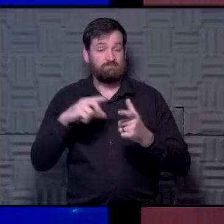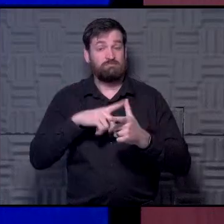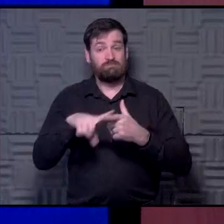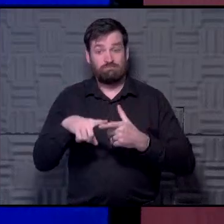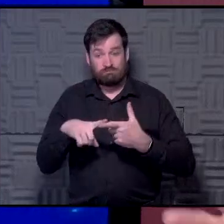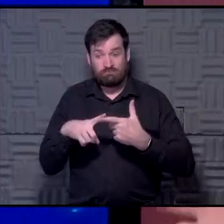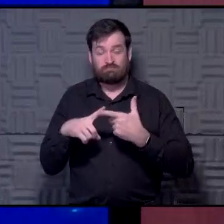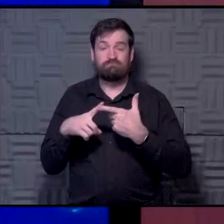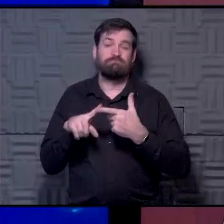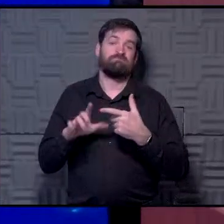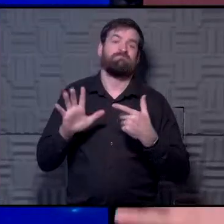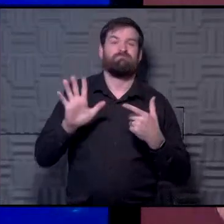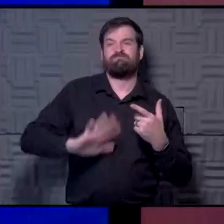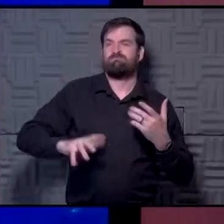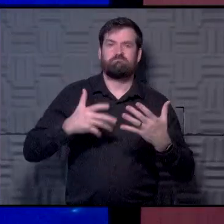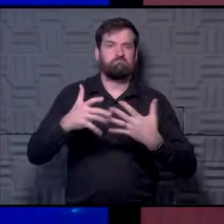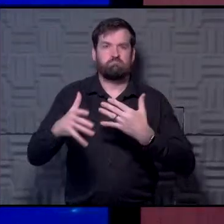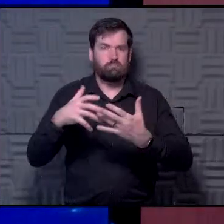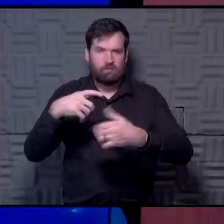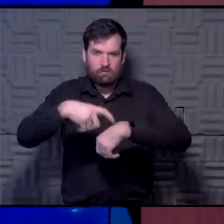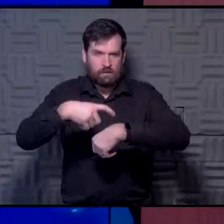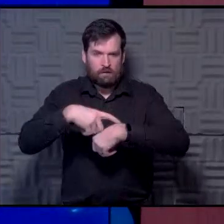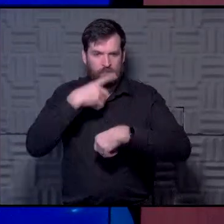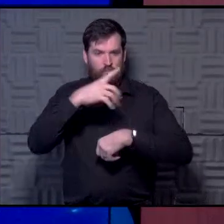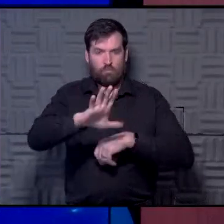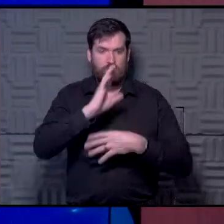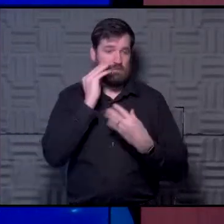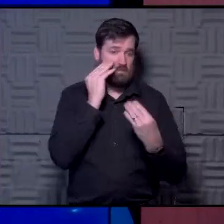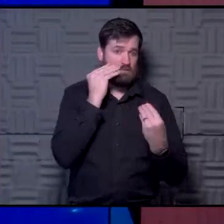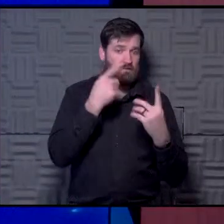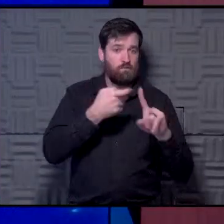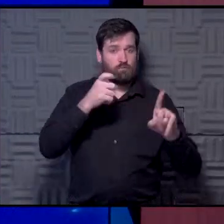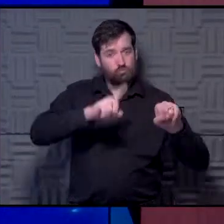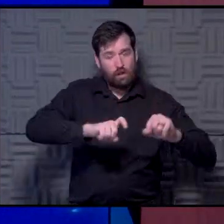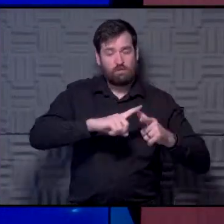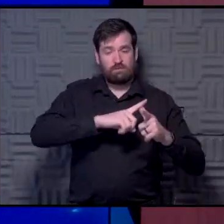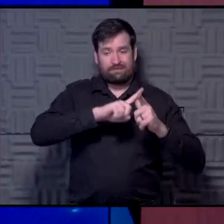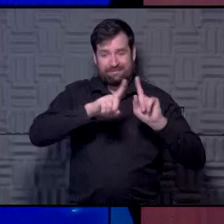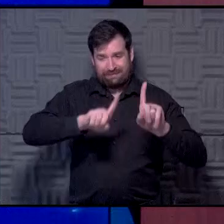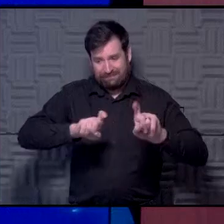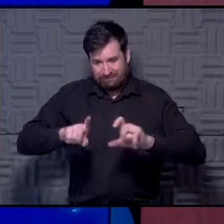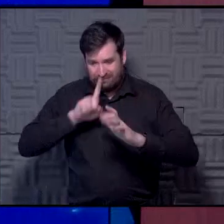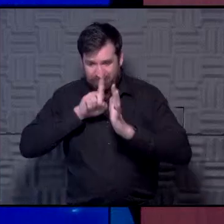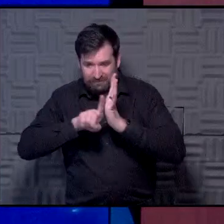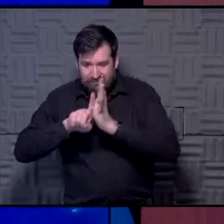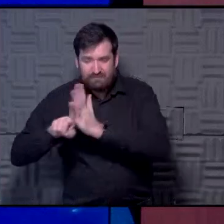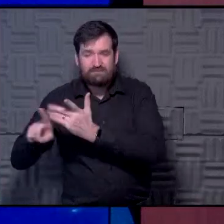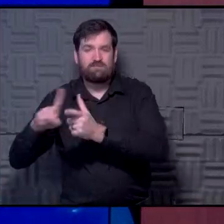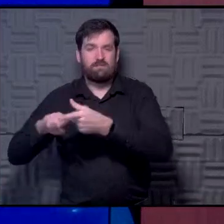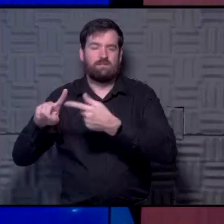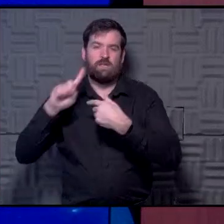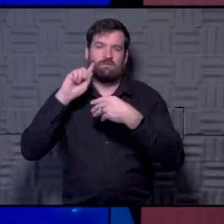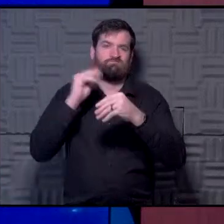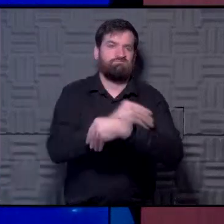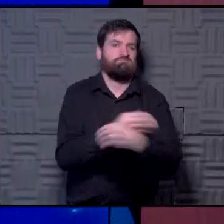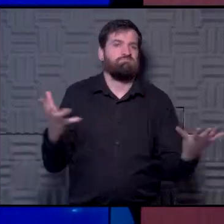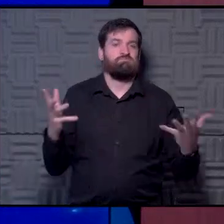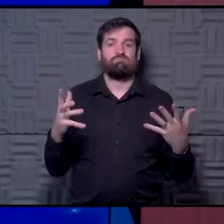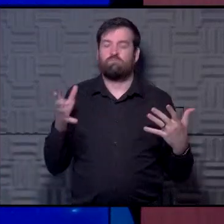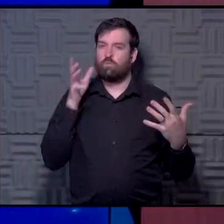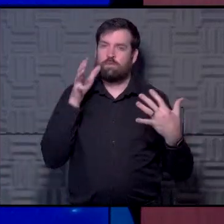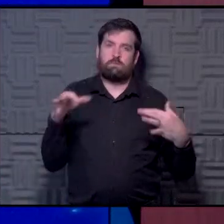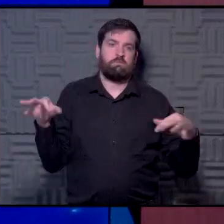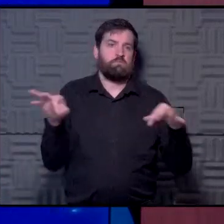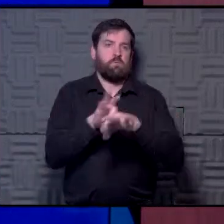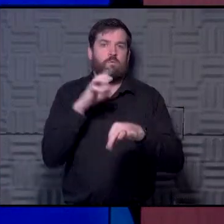then it takes another, whatever time to analyze that data, and they'd start pushing it out. That's going to be really pivotal, I think, for the